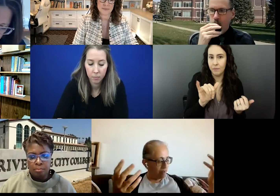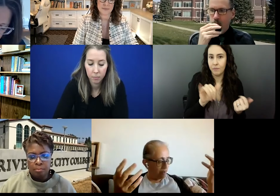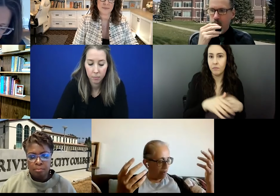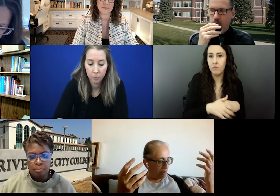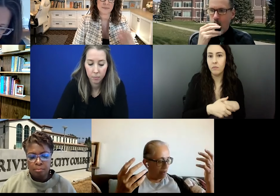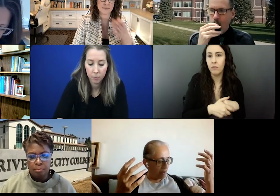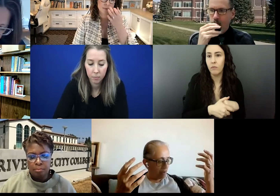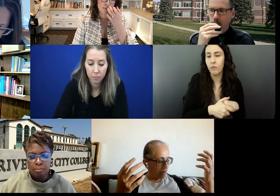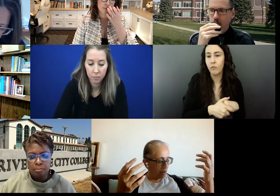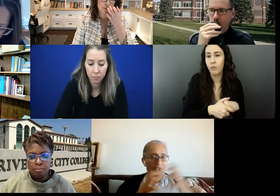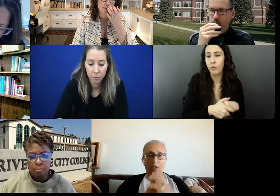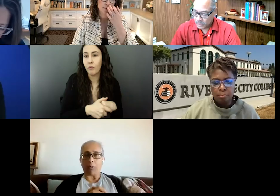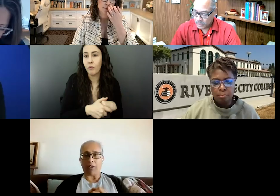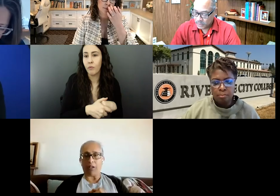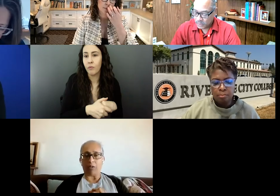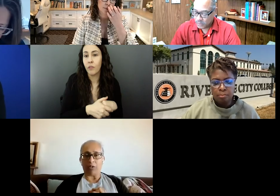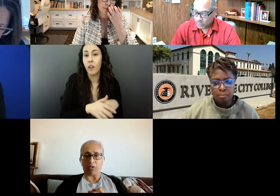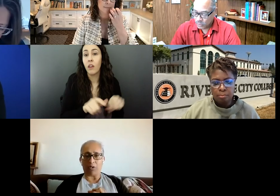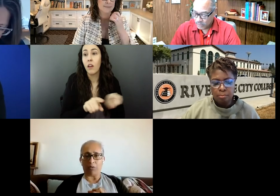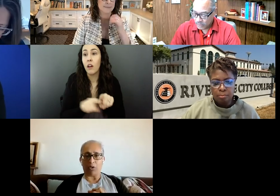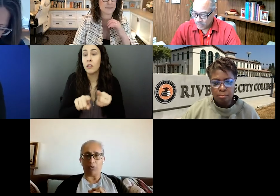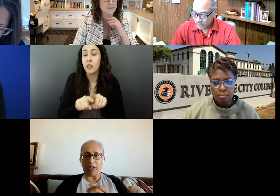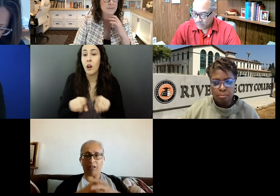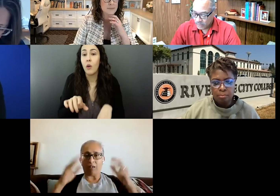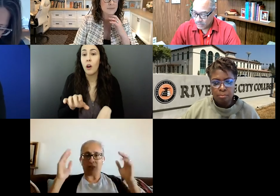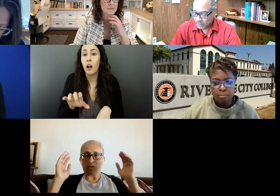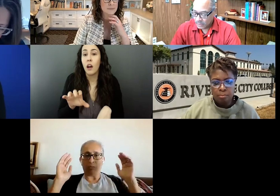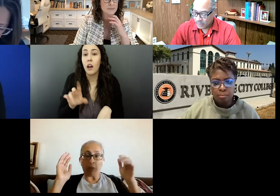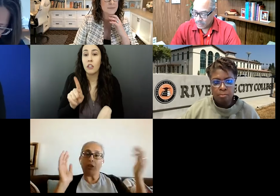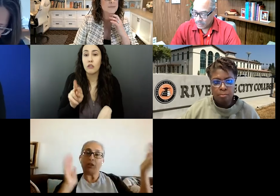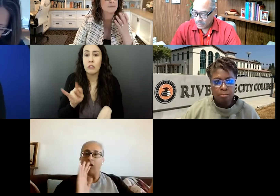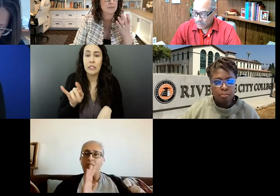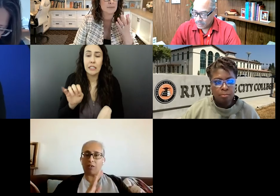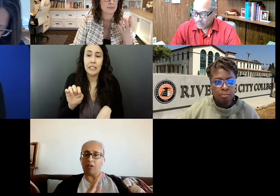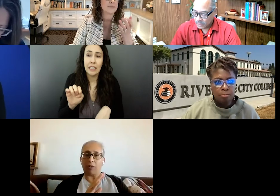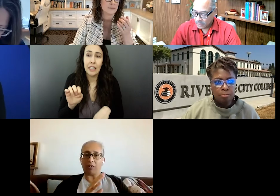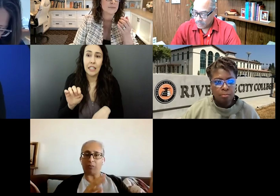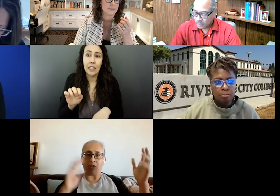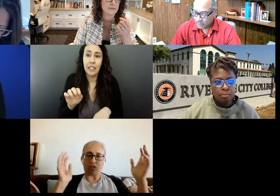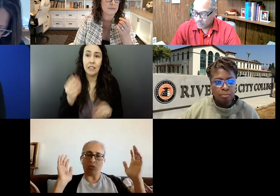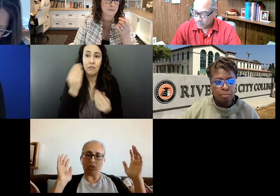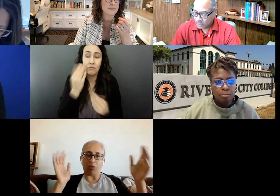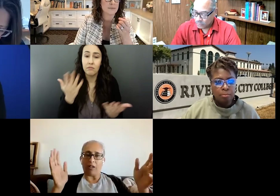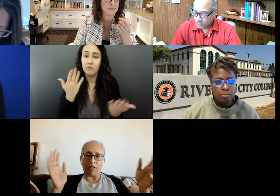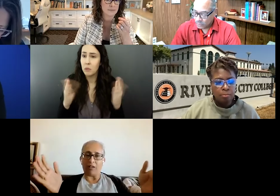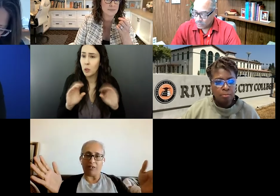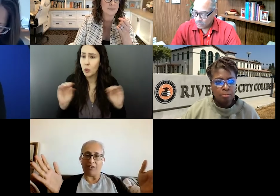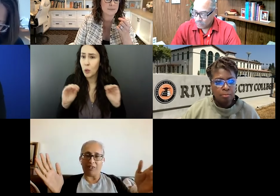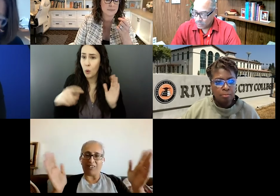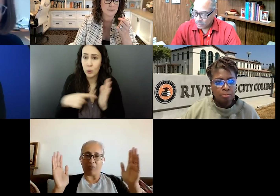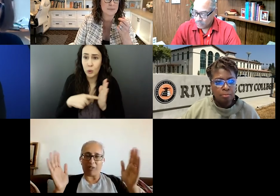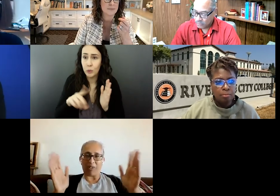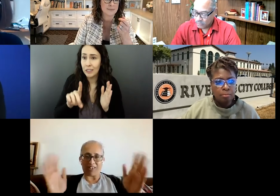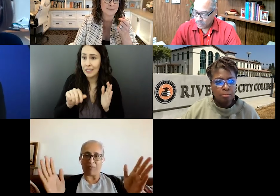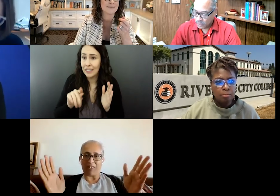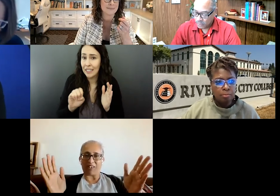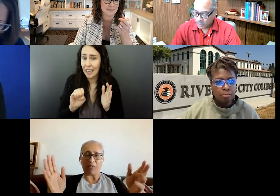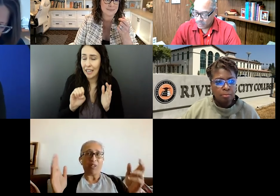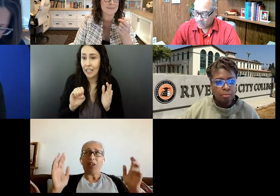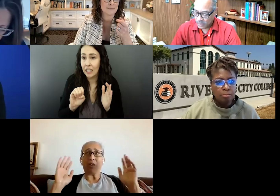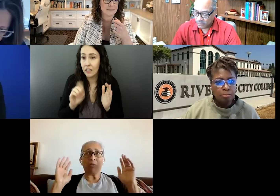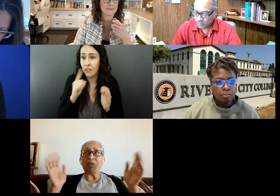as Christy pointed out, there's no due date. That's maybe it's on the syllabus, but there's no due date on the